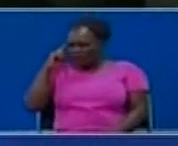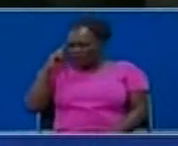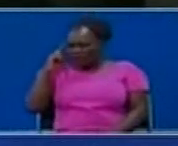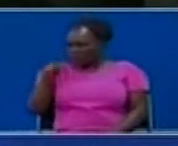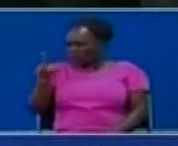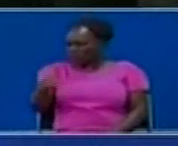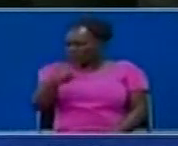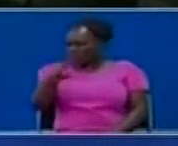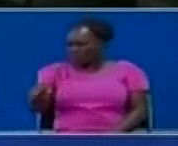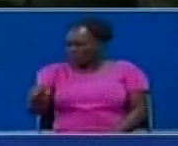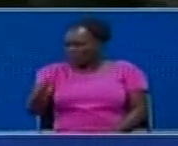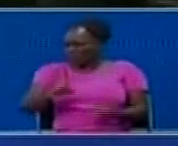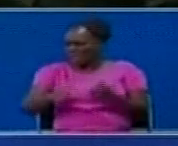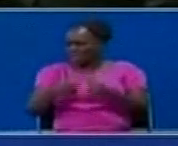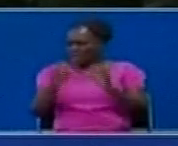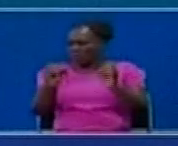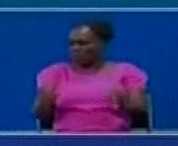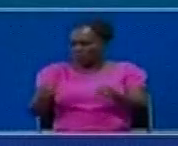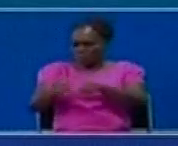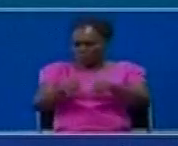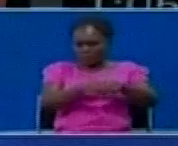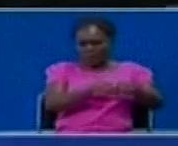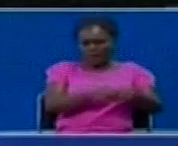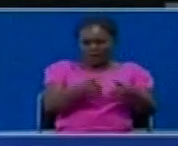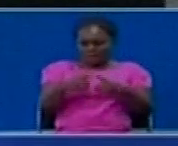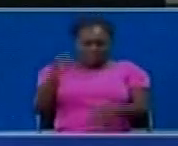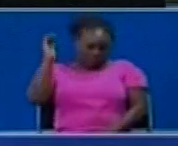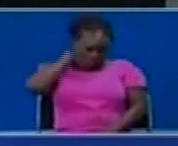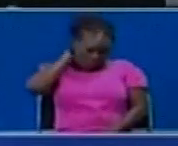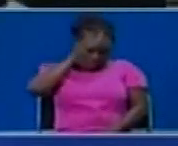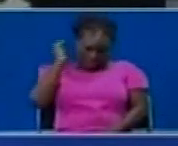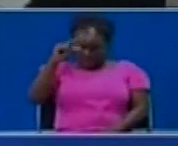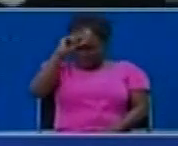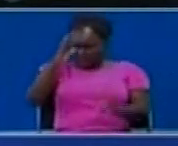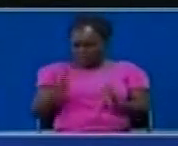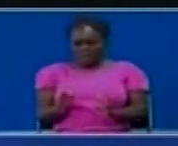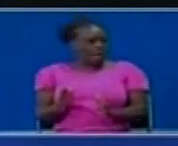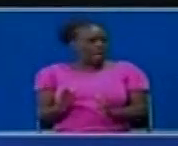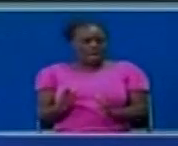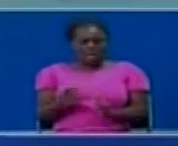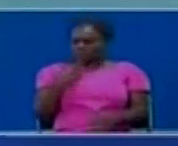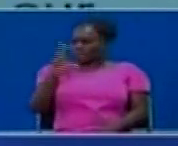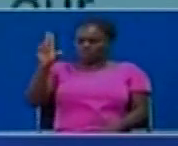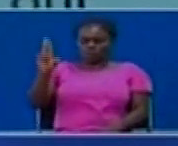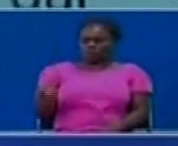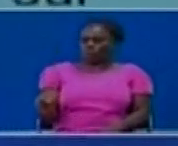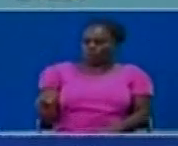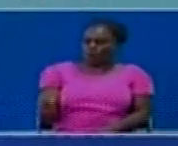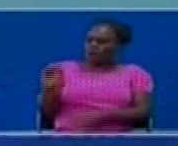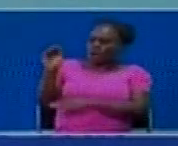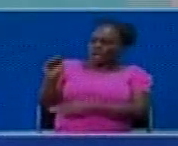have used substandard pipes for the project. But Muranga Governor Mwangi Wa Iria dismissed the queries raised